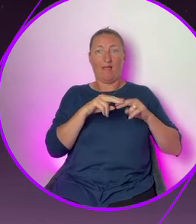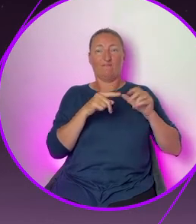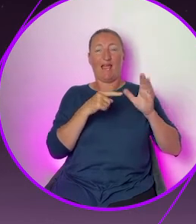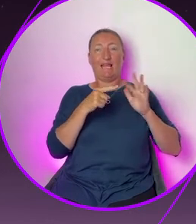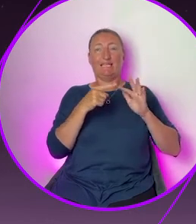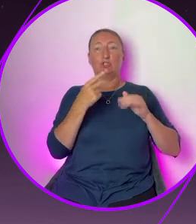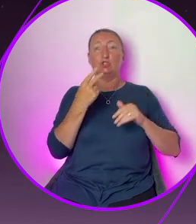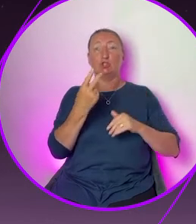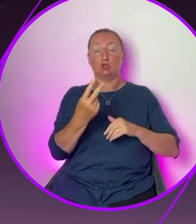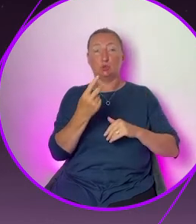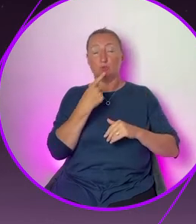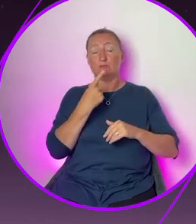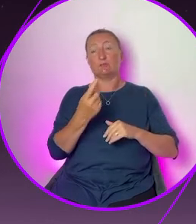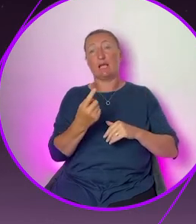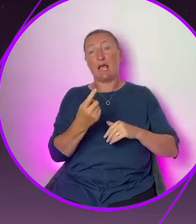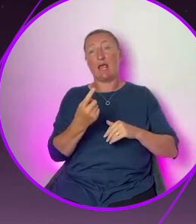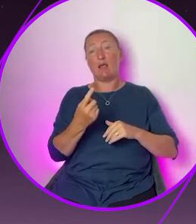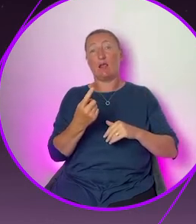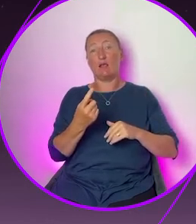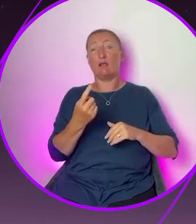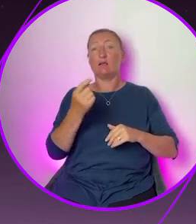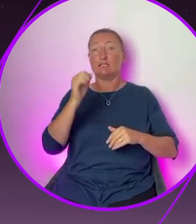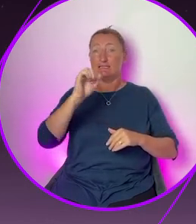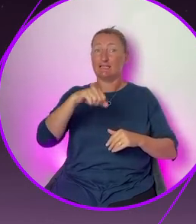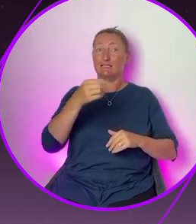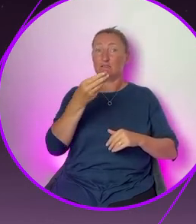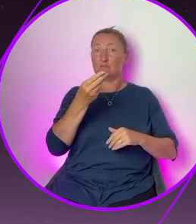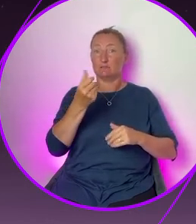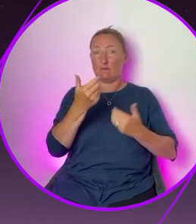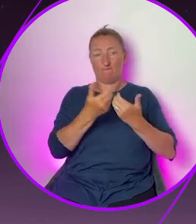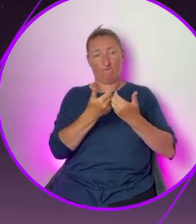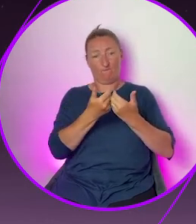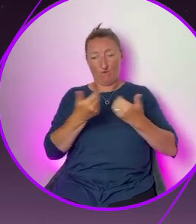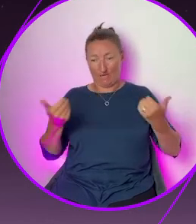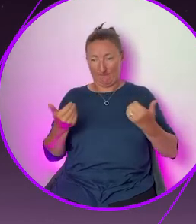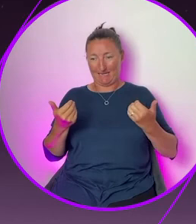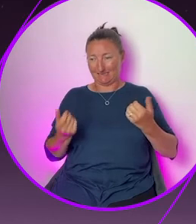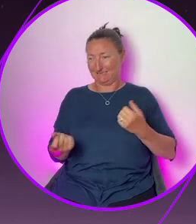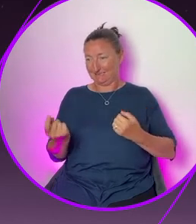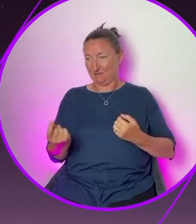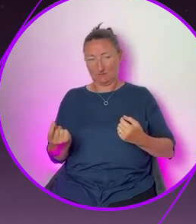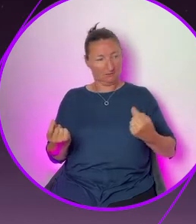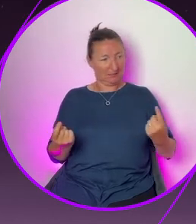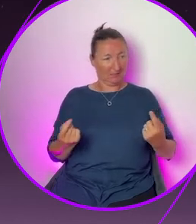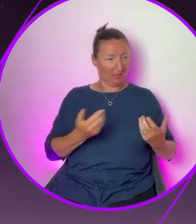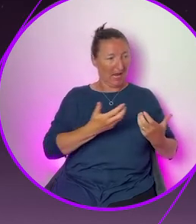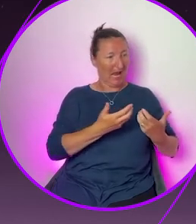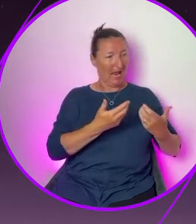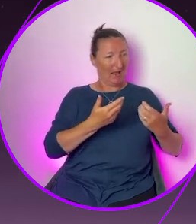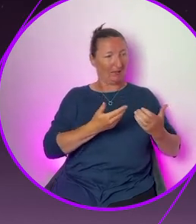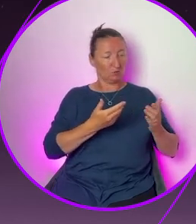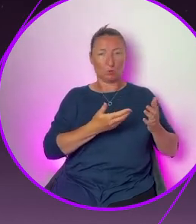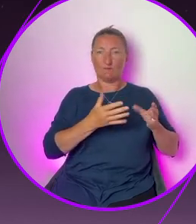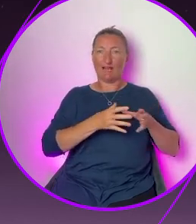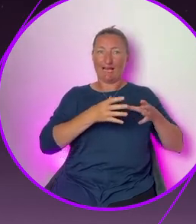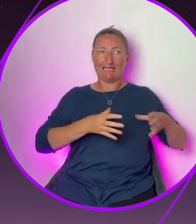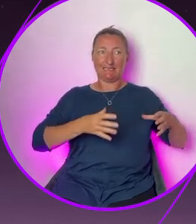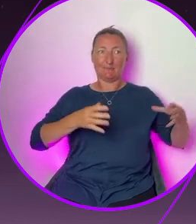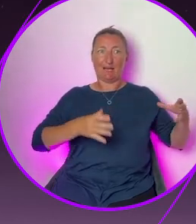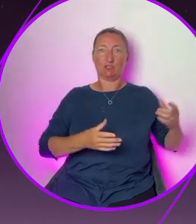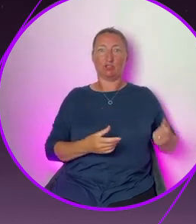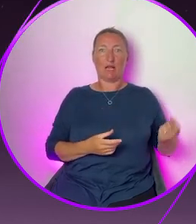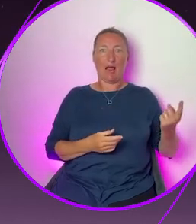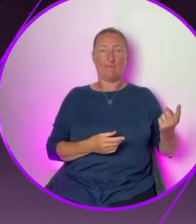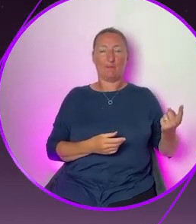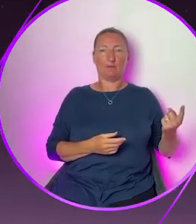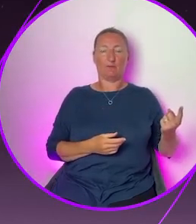We'd say that although there have been fragmented instances of where this kind of expansion happened, and I guess this kind of institutional support of the kind that